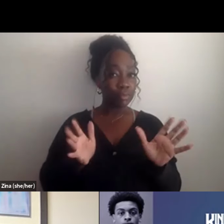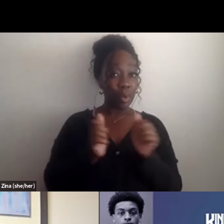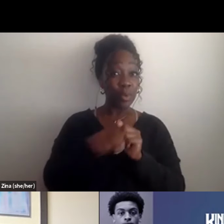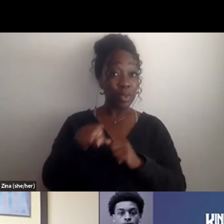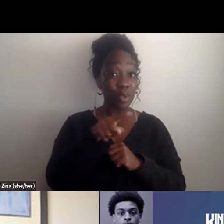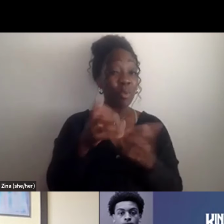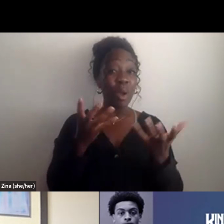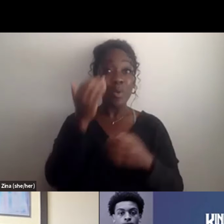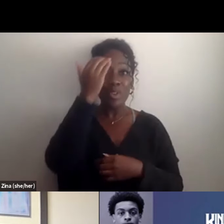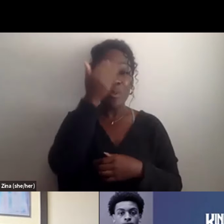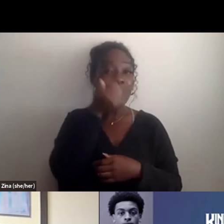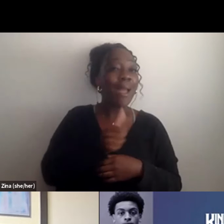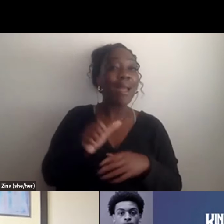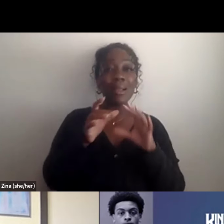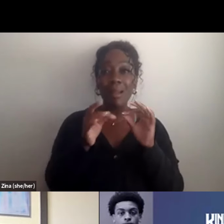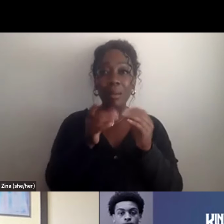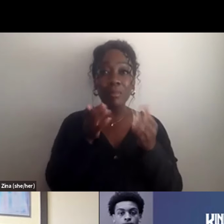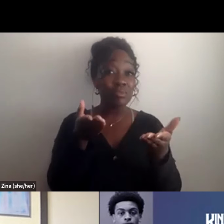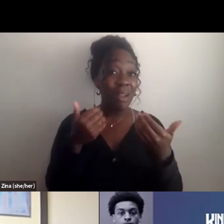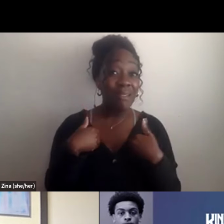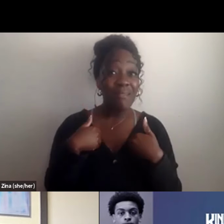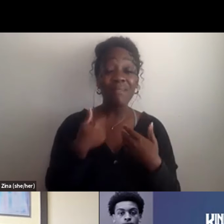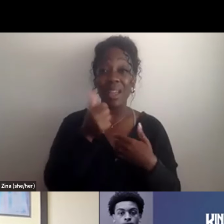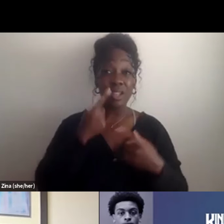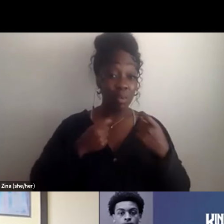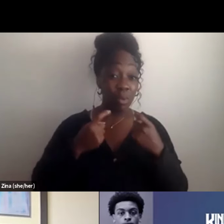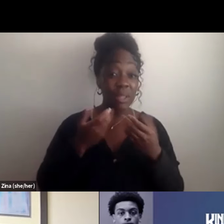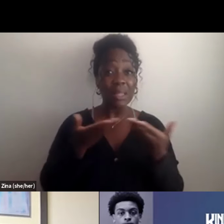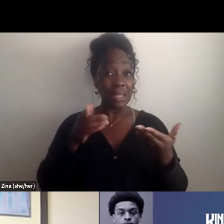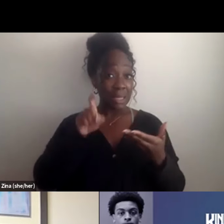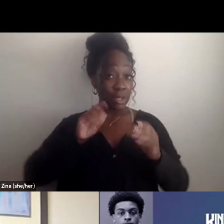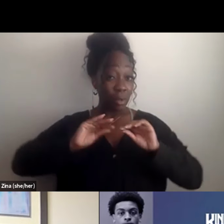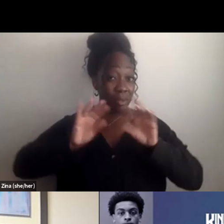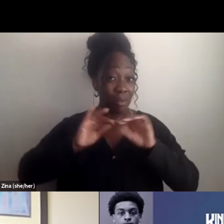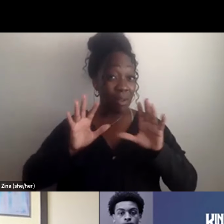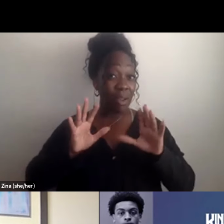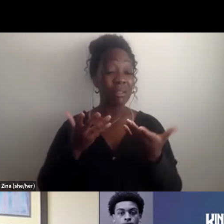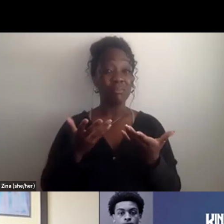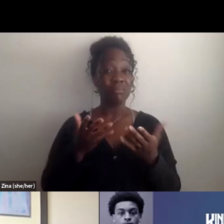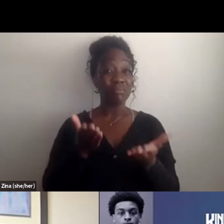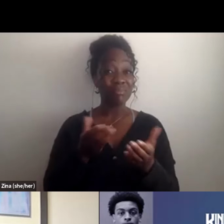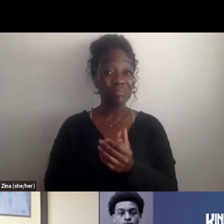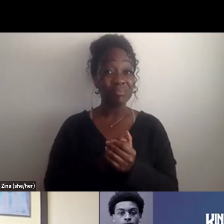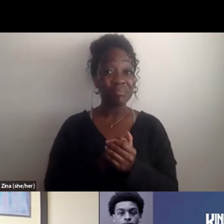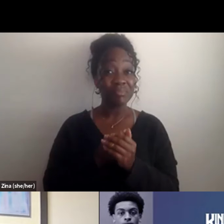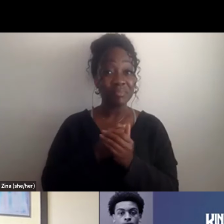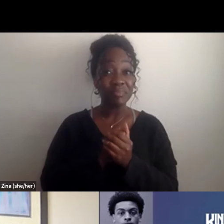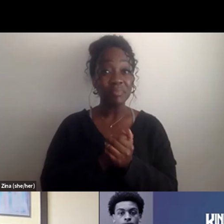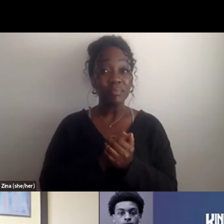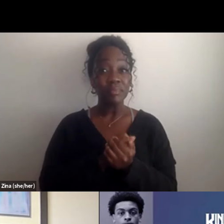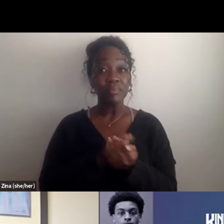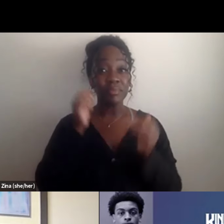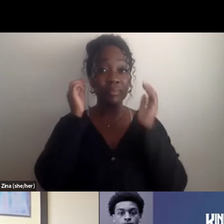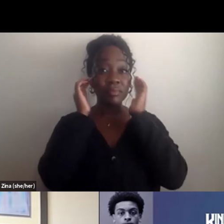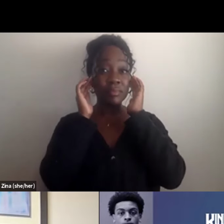all might have, or even questions that you have for things that I can clarify as we transition into the conversation portion of today's event.